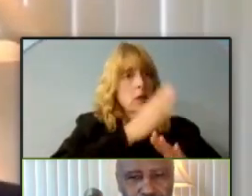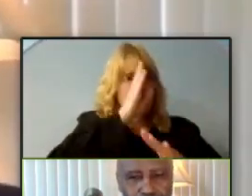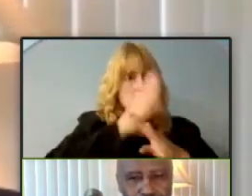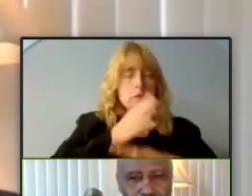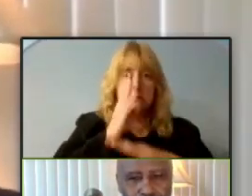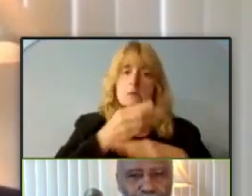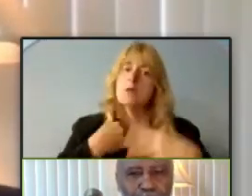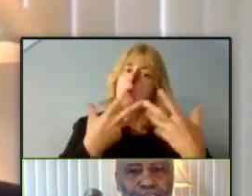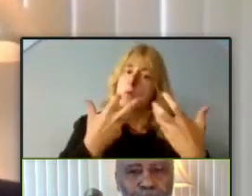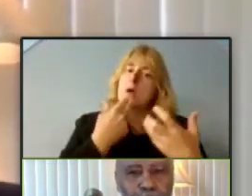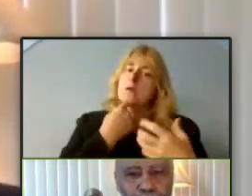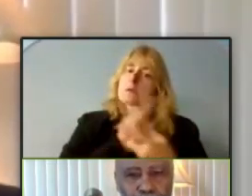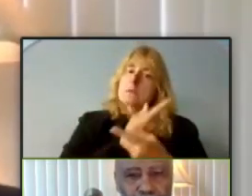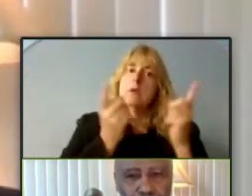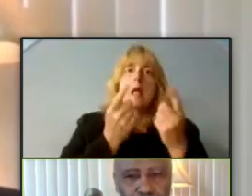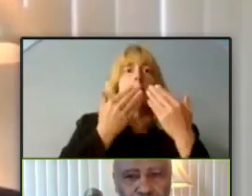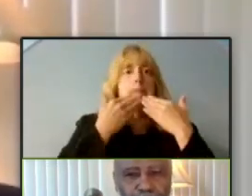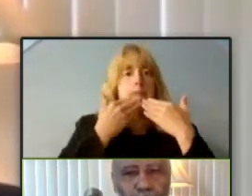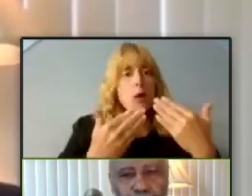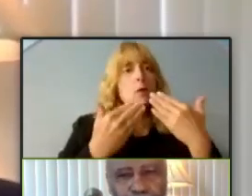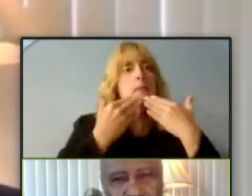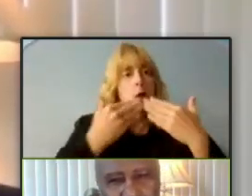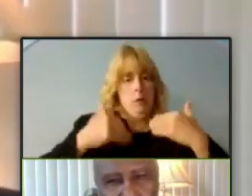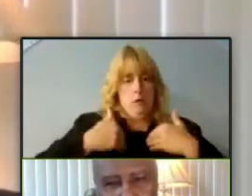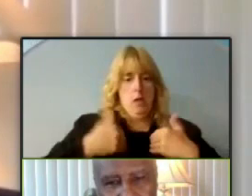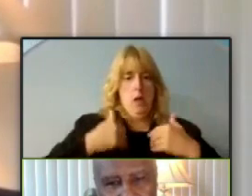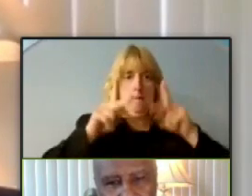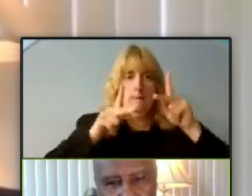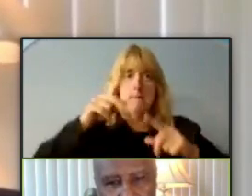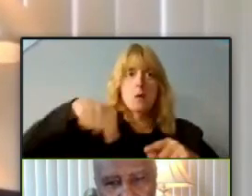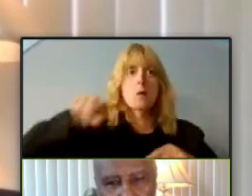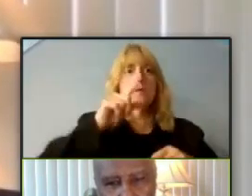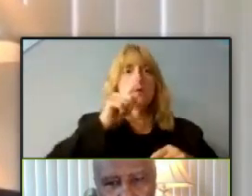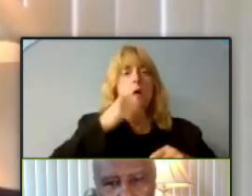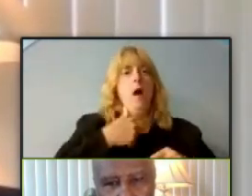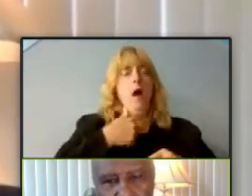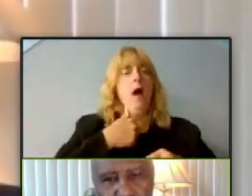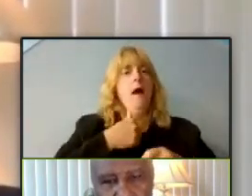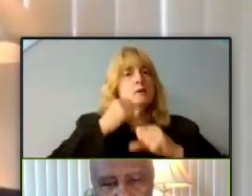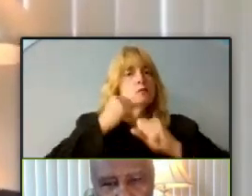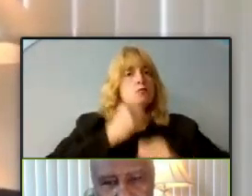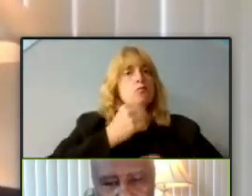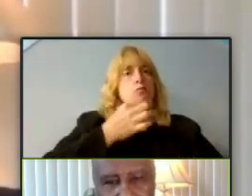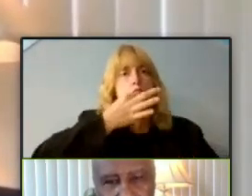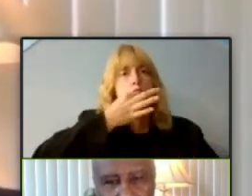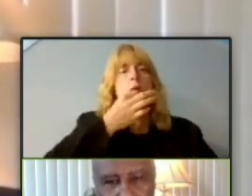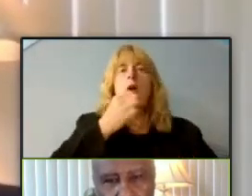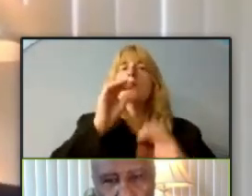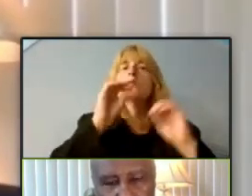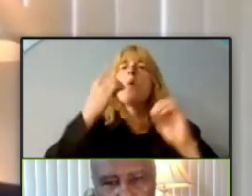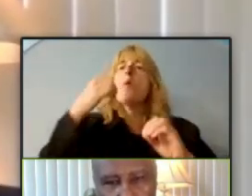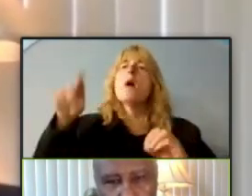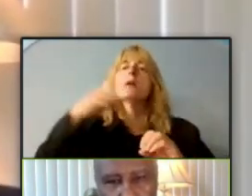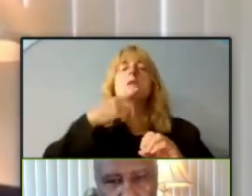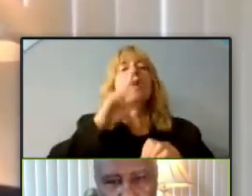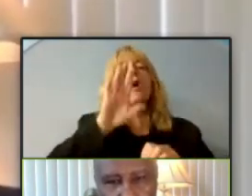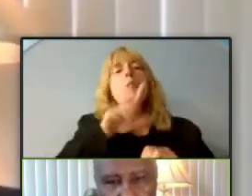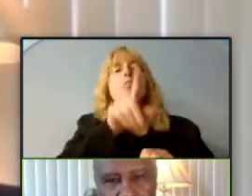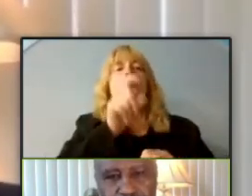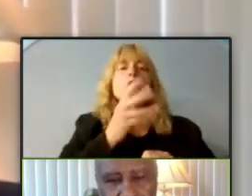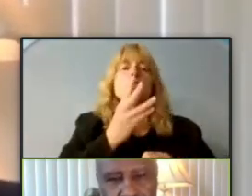thank you. Thank you, young people. And don't let anybody tell you that you should shut down or shut